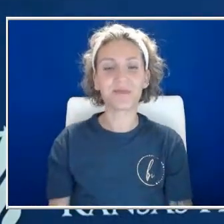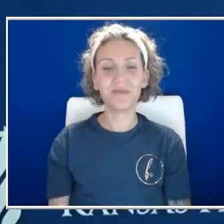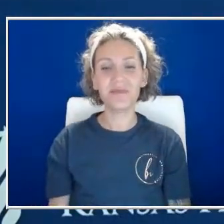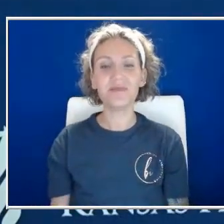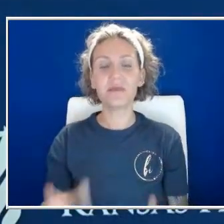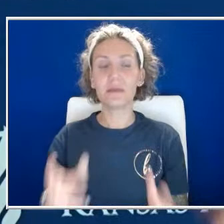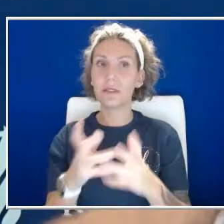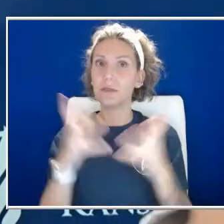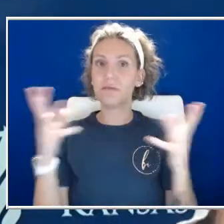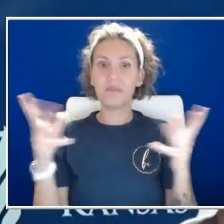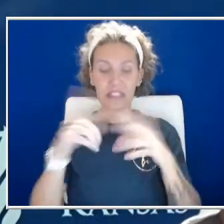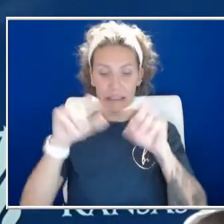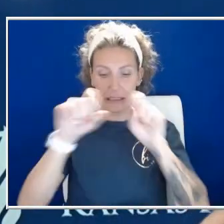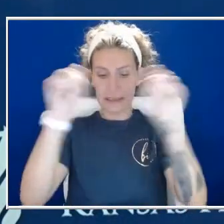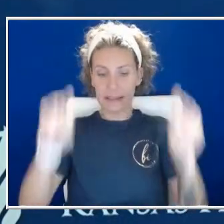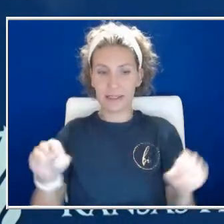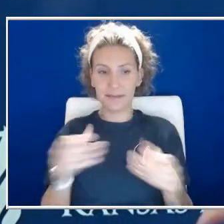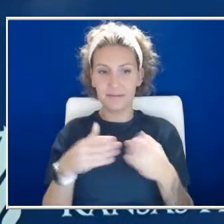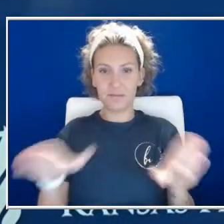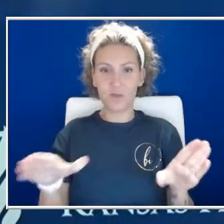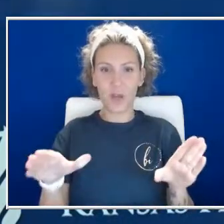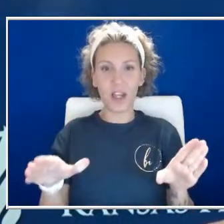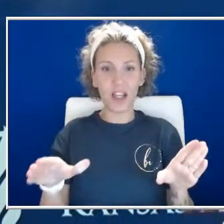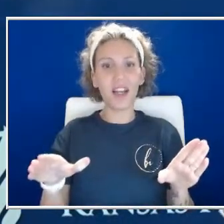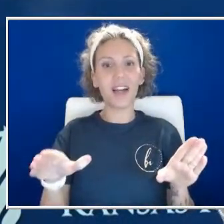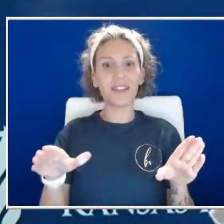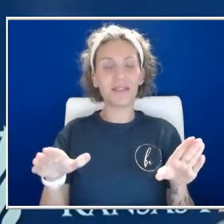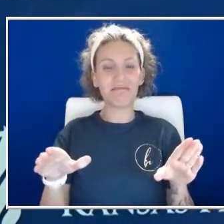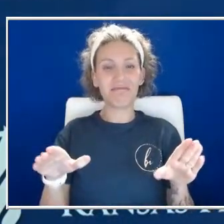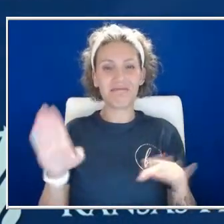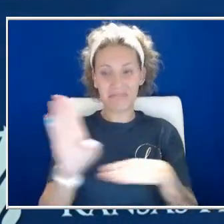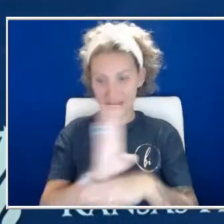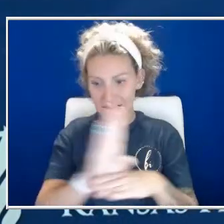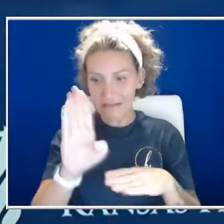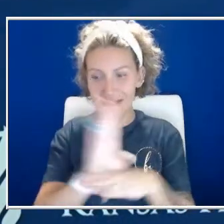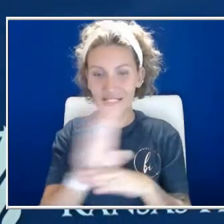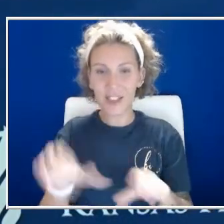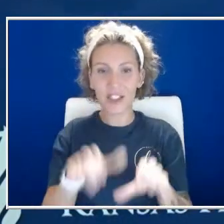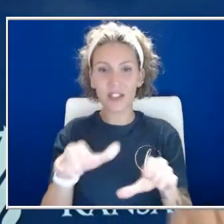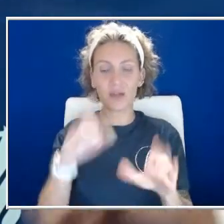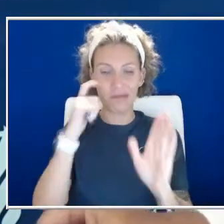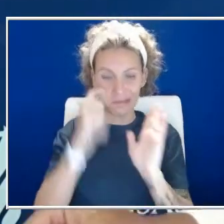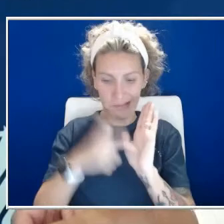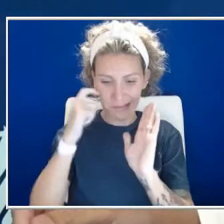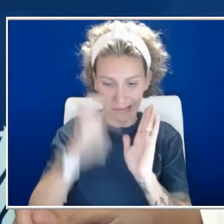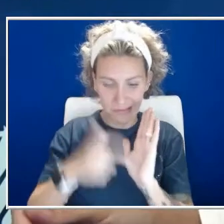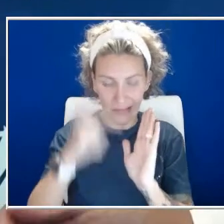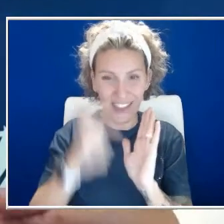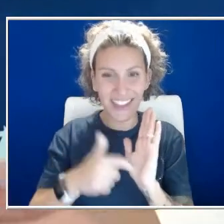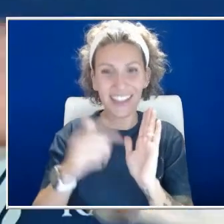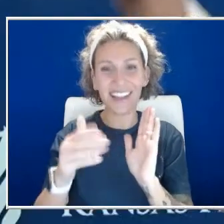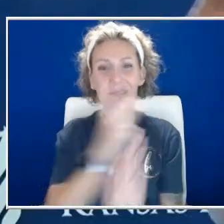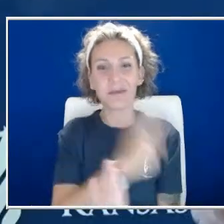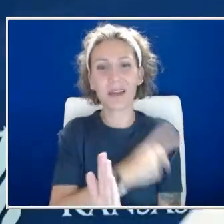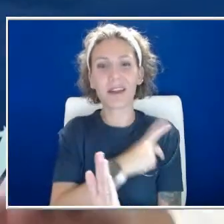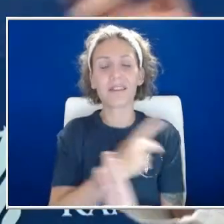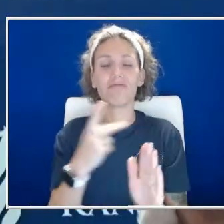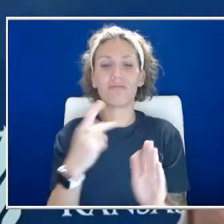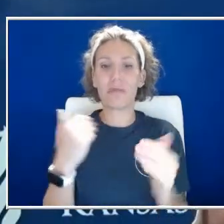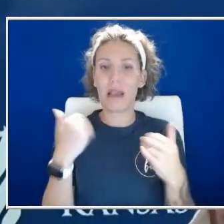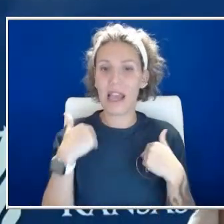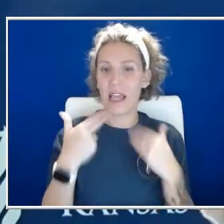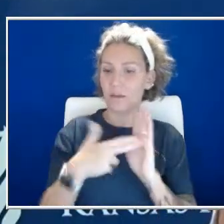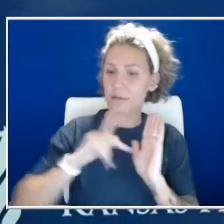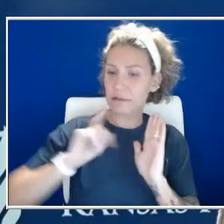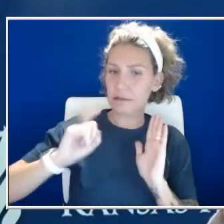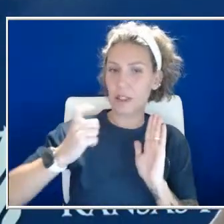system-wide organization to be able to do these things, to identify the patients quickly who are having the diagnosis and who have a